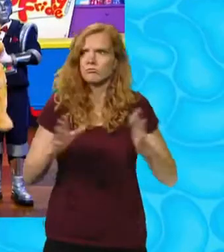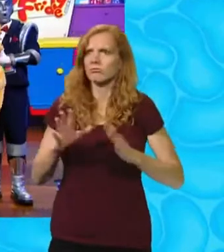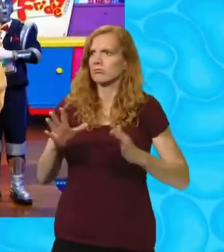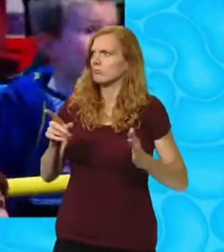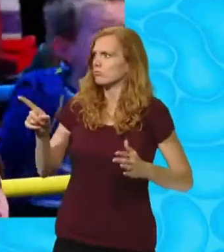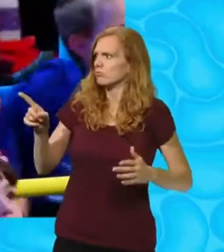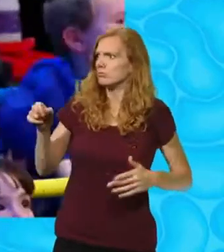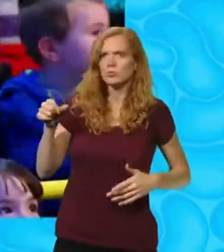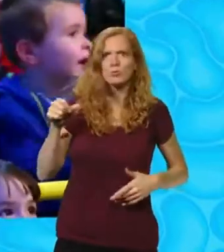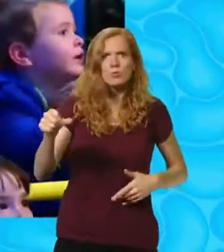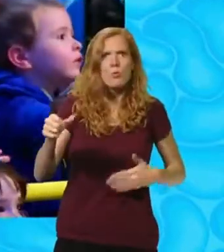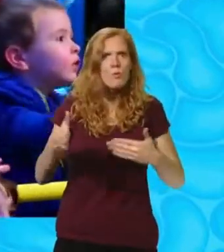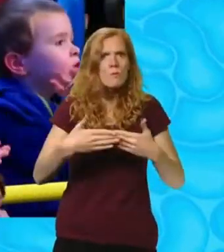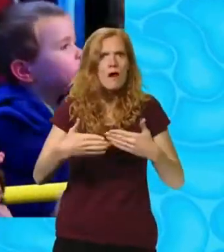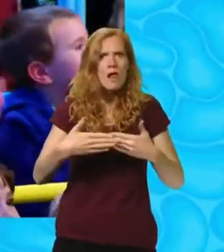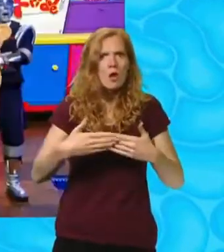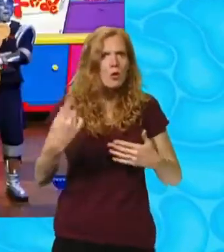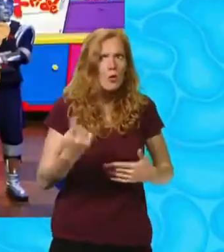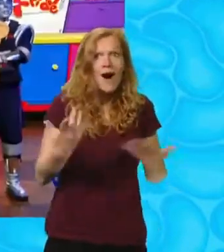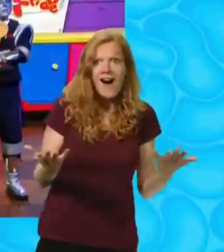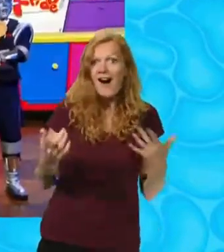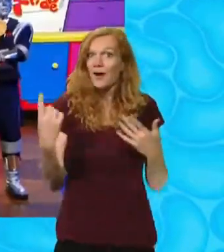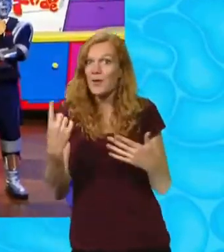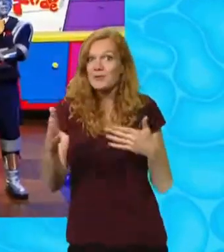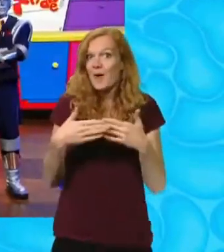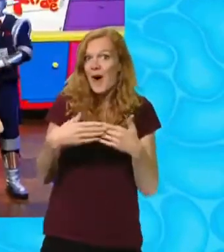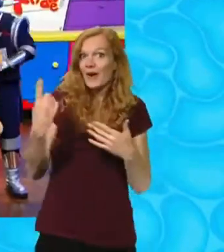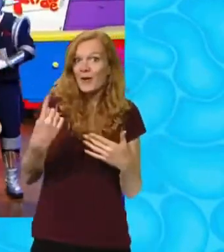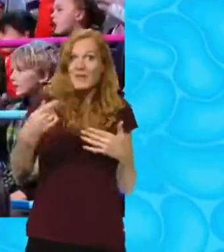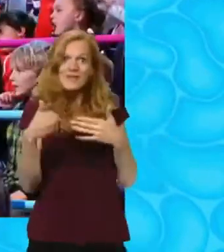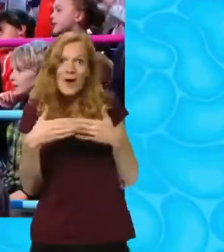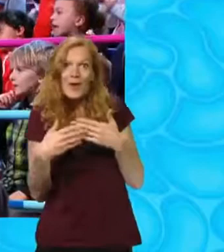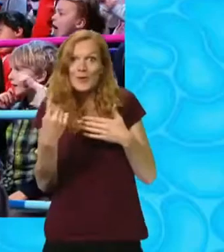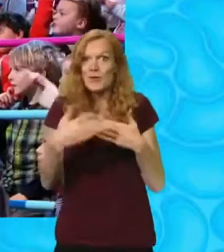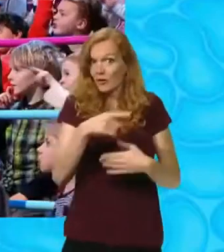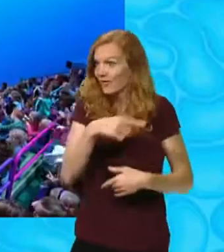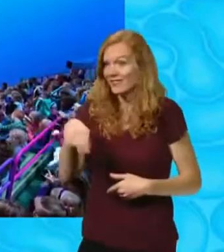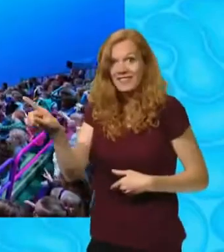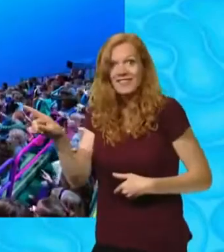Who's at the door? Who's at the door? Someone better answer it.